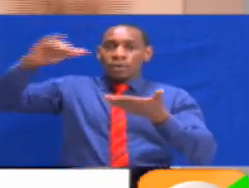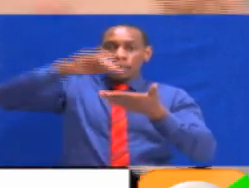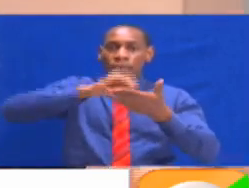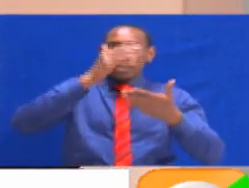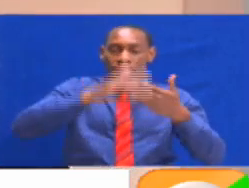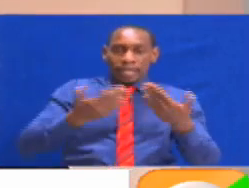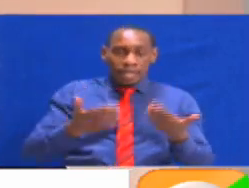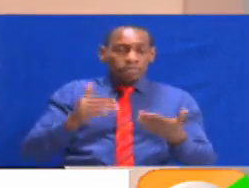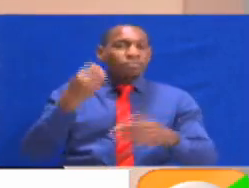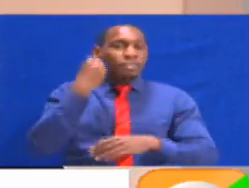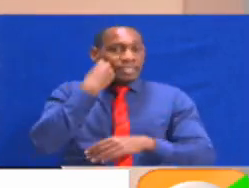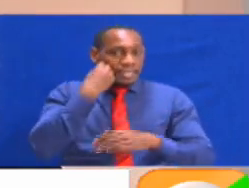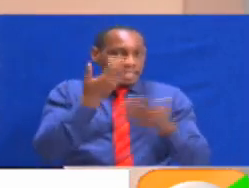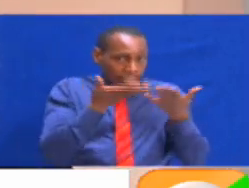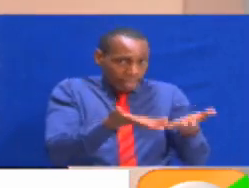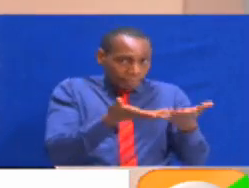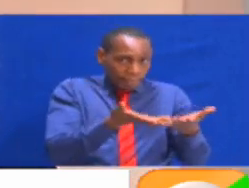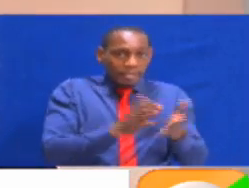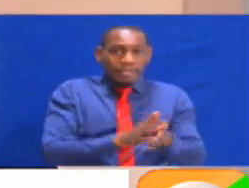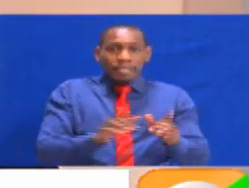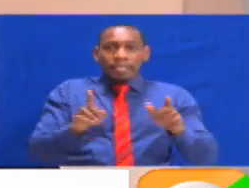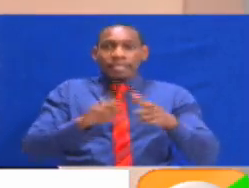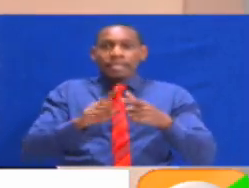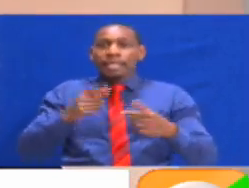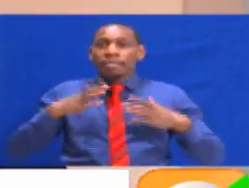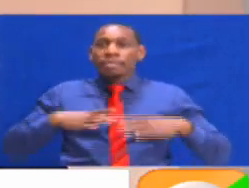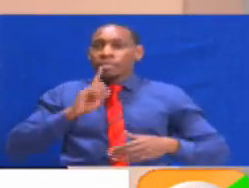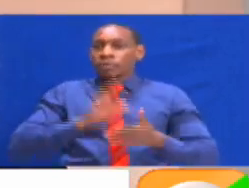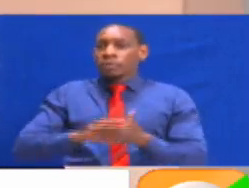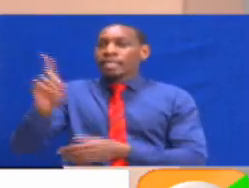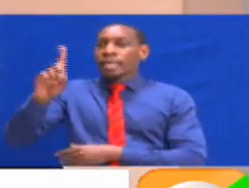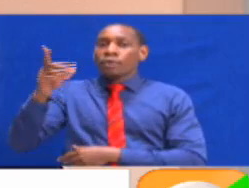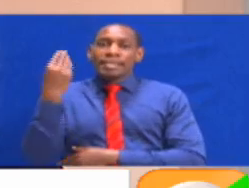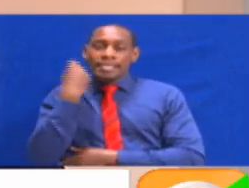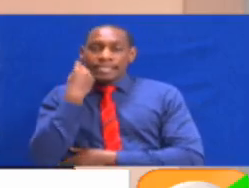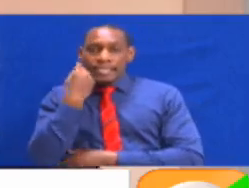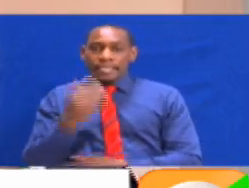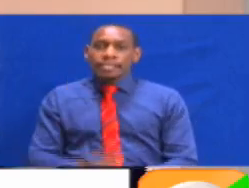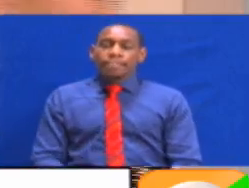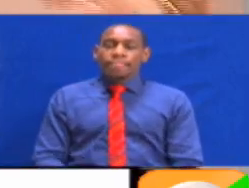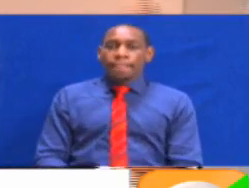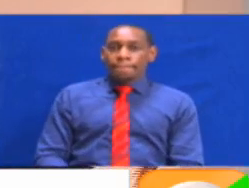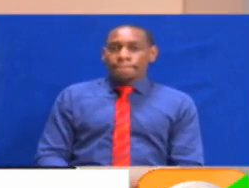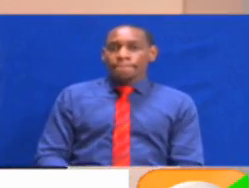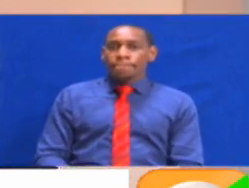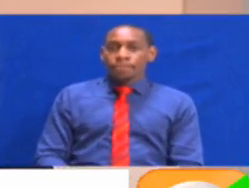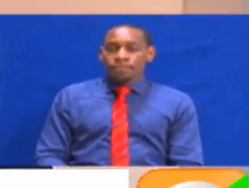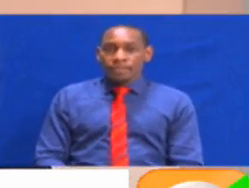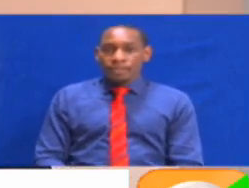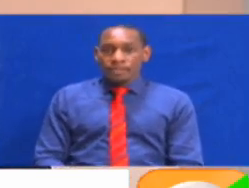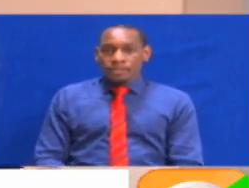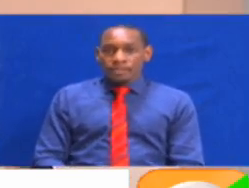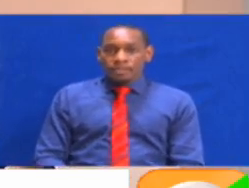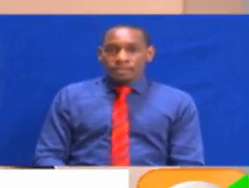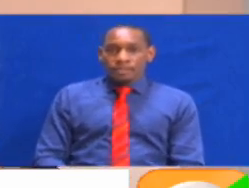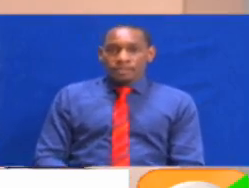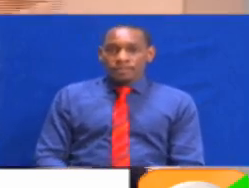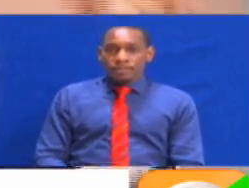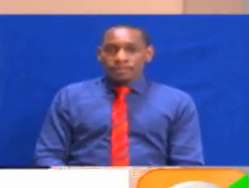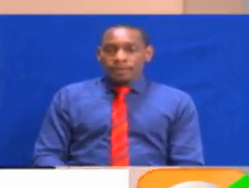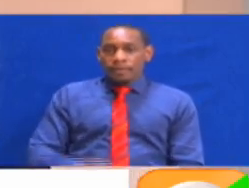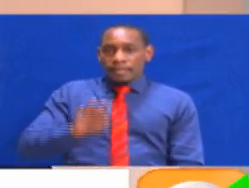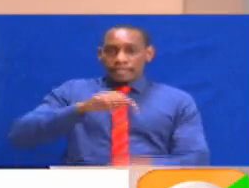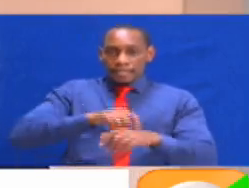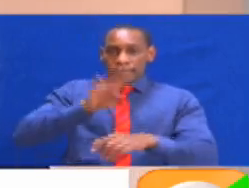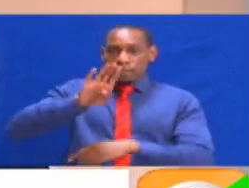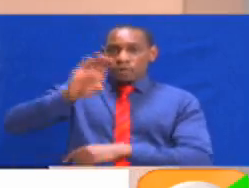Now the disease is within us. And then people were saying, this is a Nairobi disease. So once the four counties